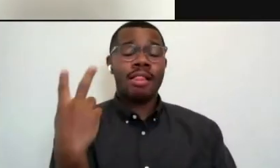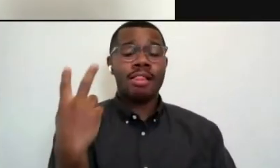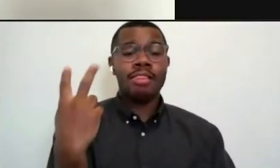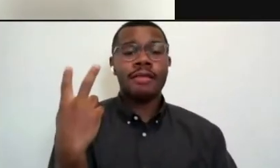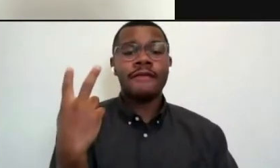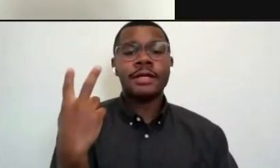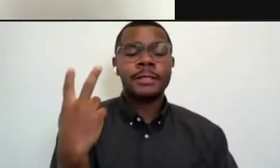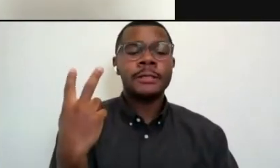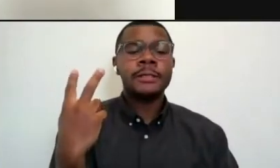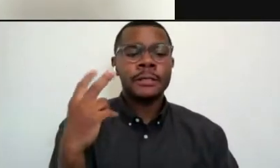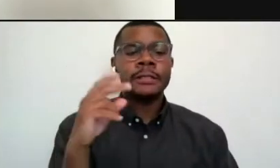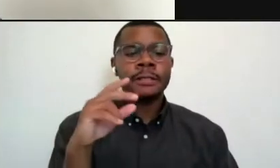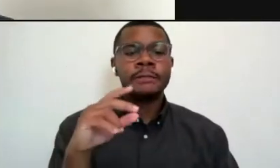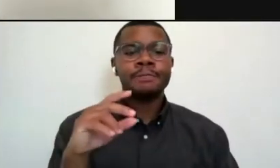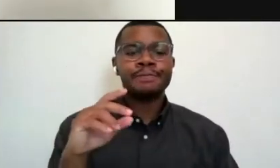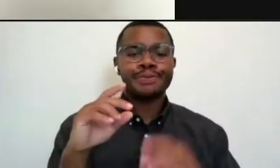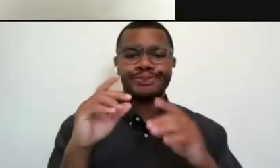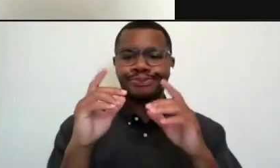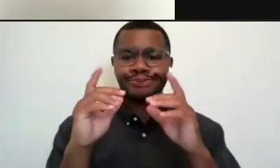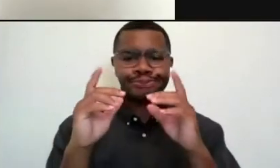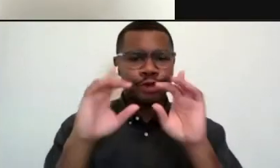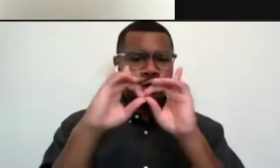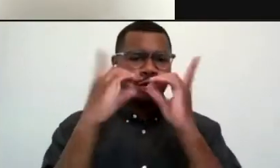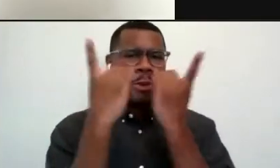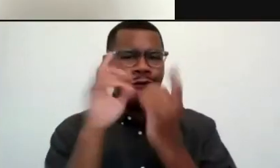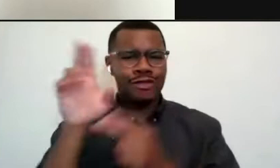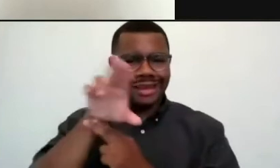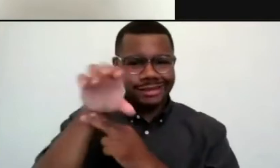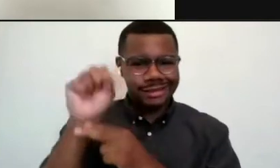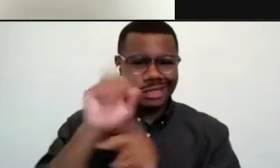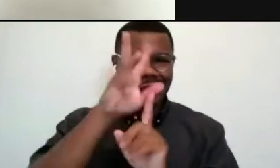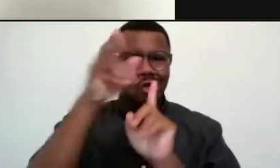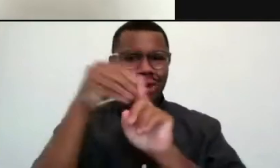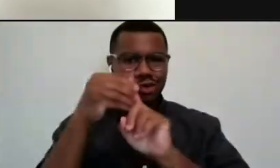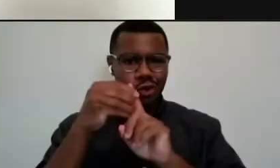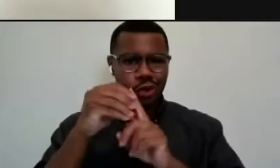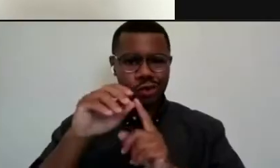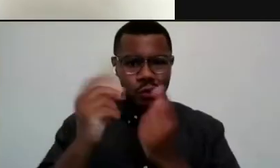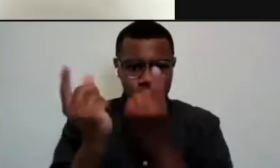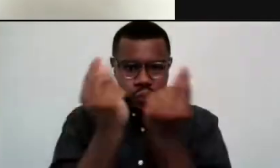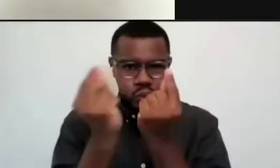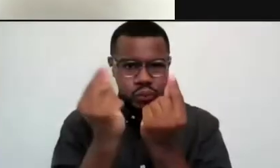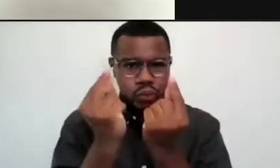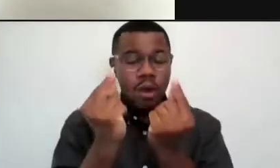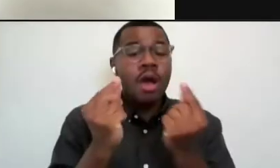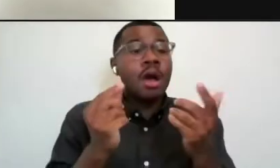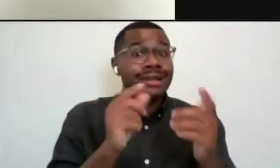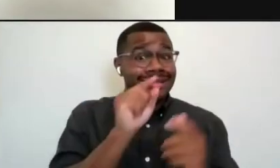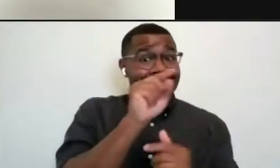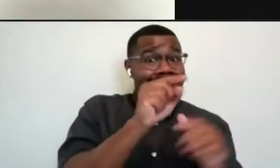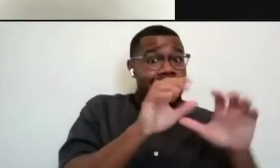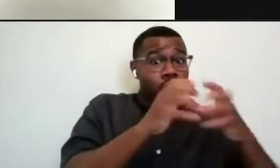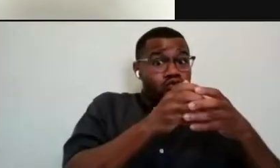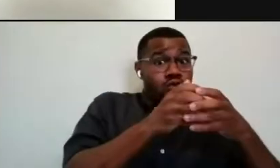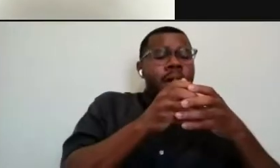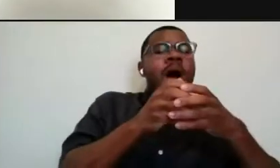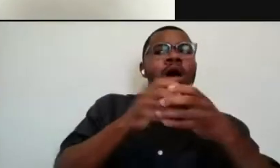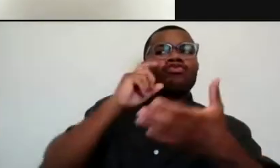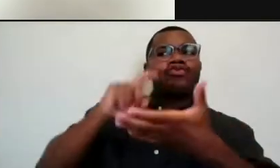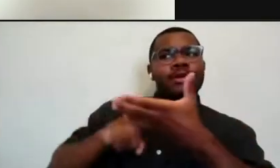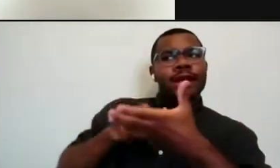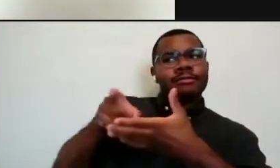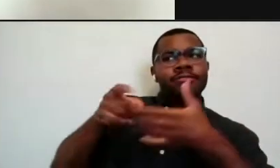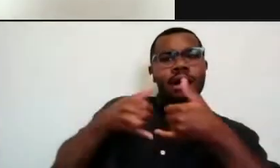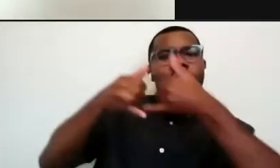State Educational and Cultural Affairs Bureau, named her as the Arts and Envoy for the U.S.